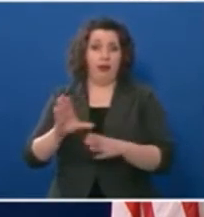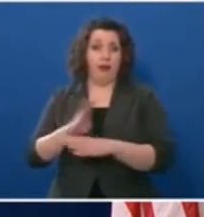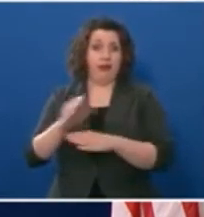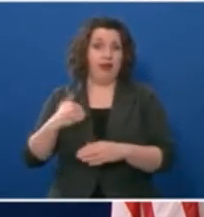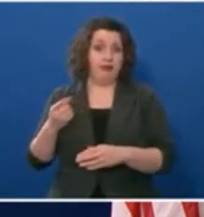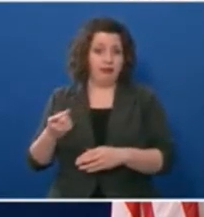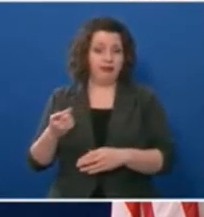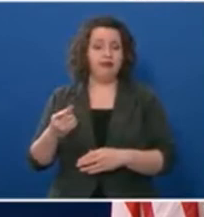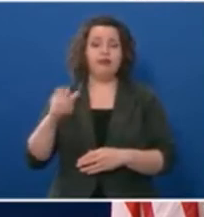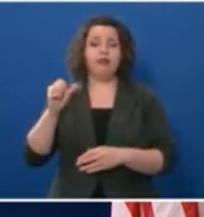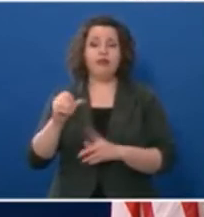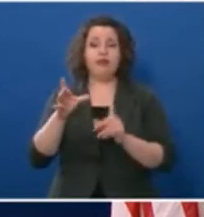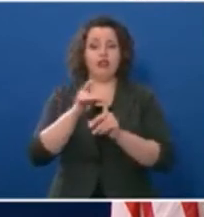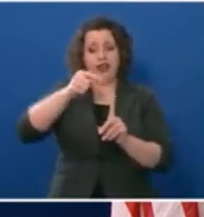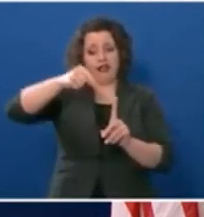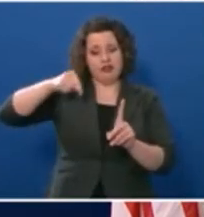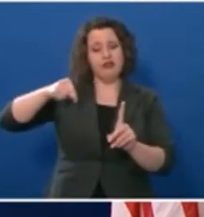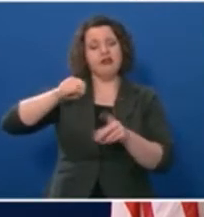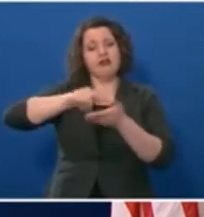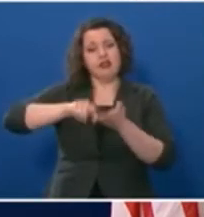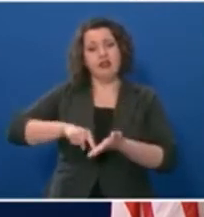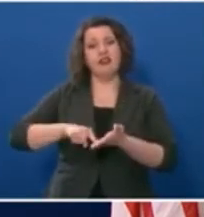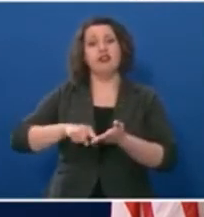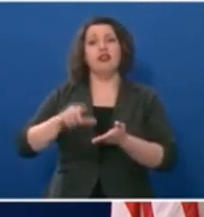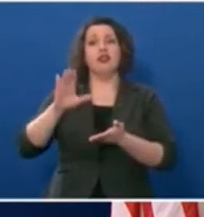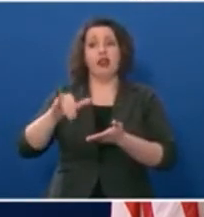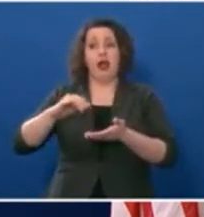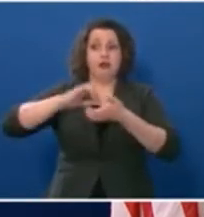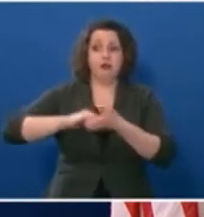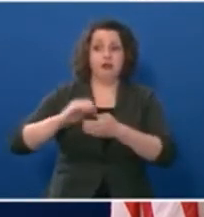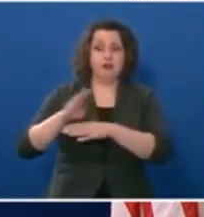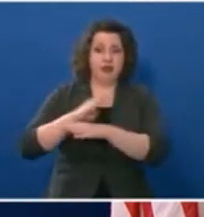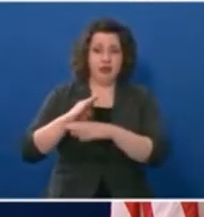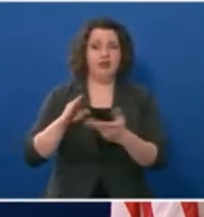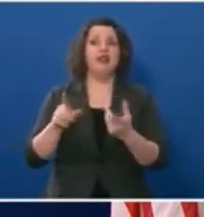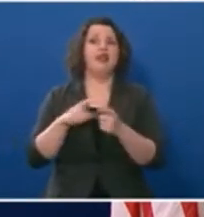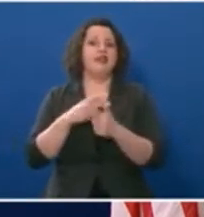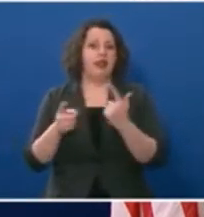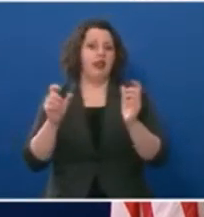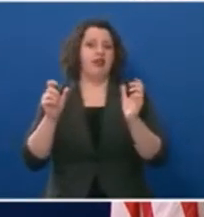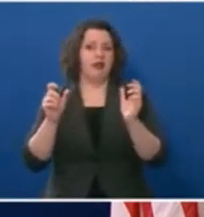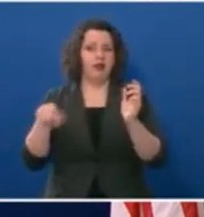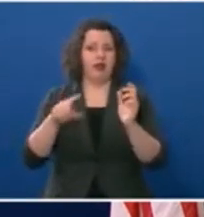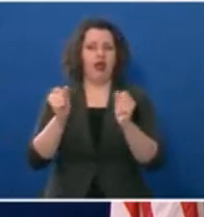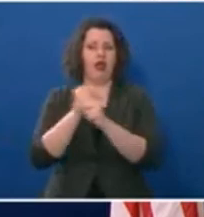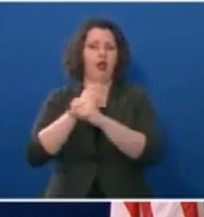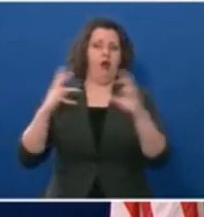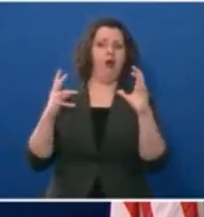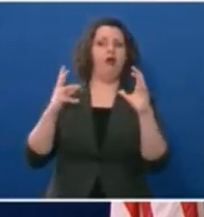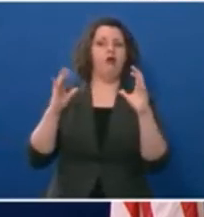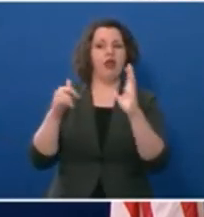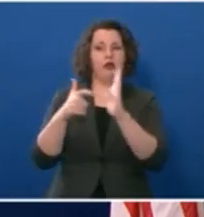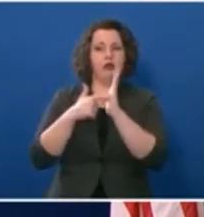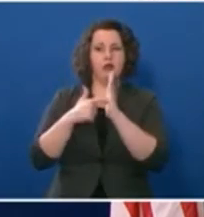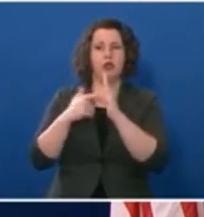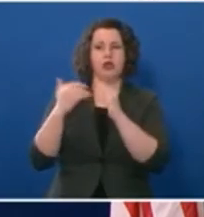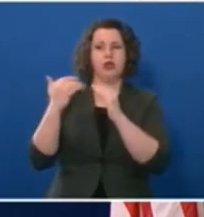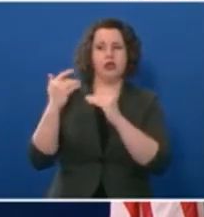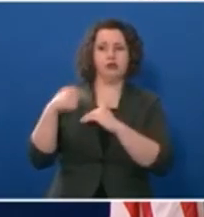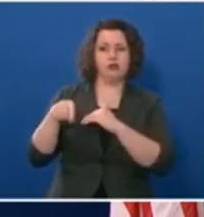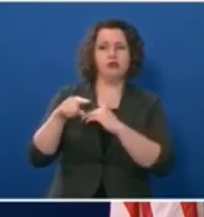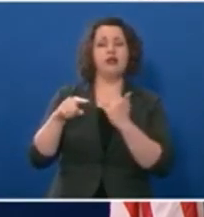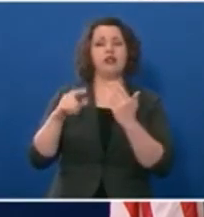the contact investigation and through the partnership with the businesses, they're able to see where the criteria is at and if they